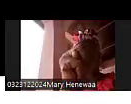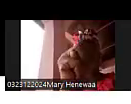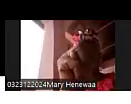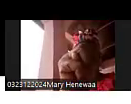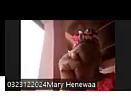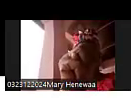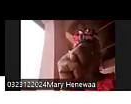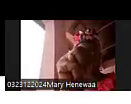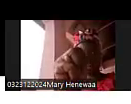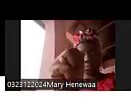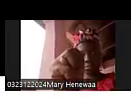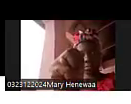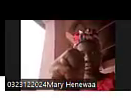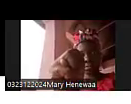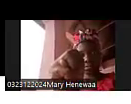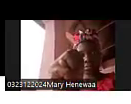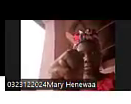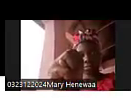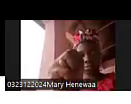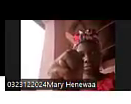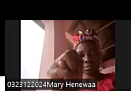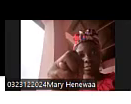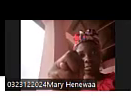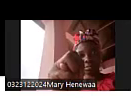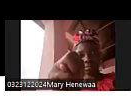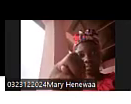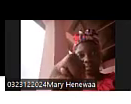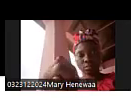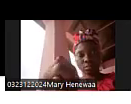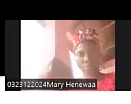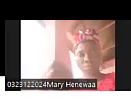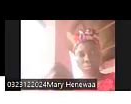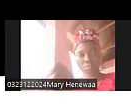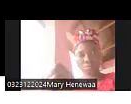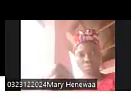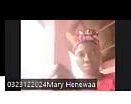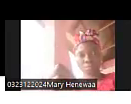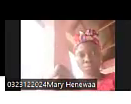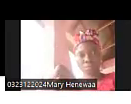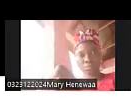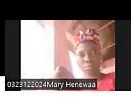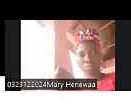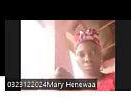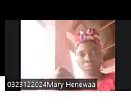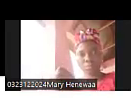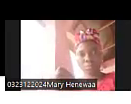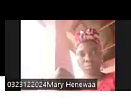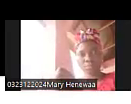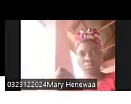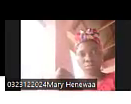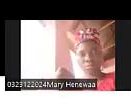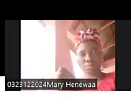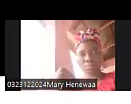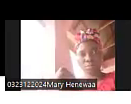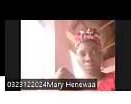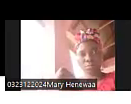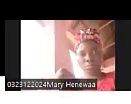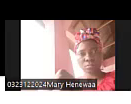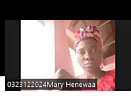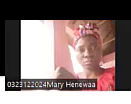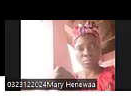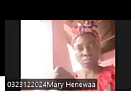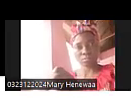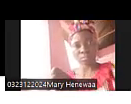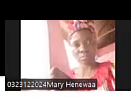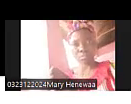Okay. Thank you. Portia, you want to come again this time, eh? I'm sure this time you are coming